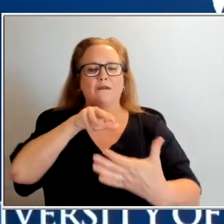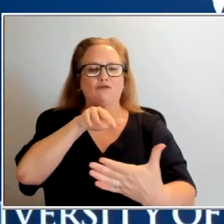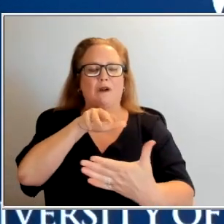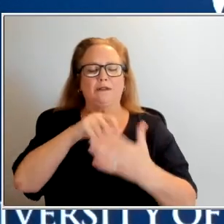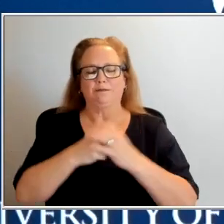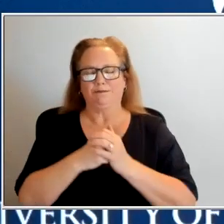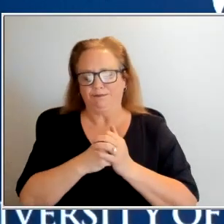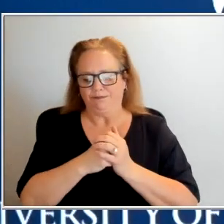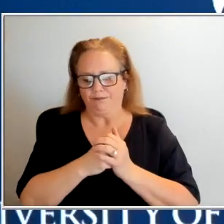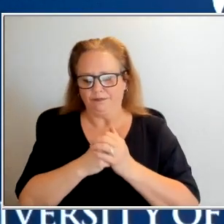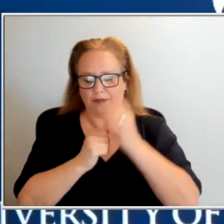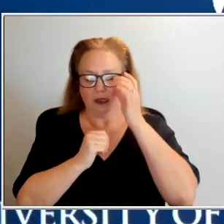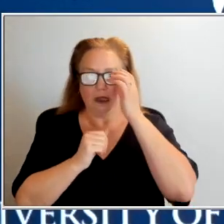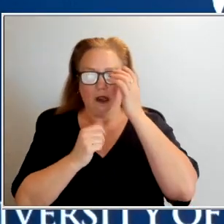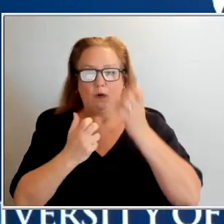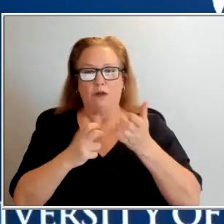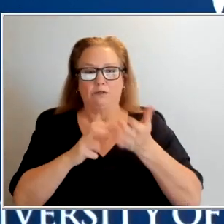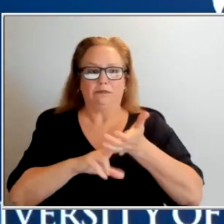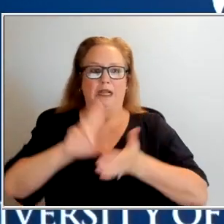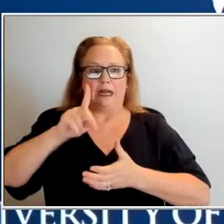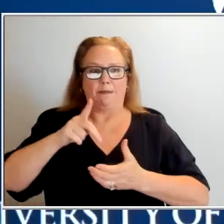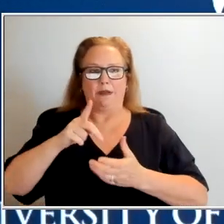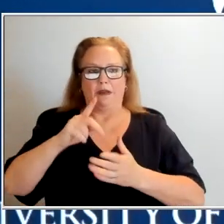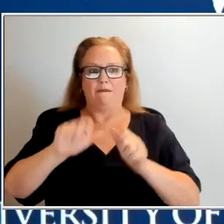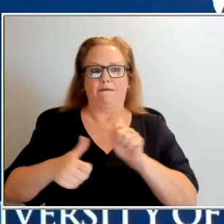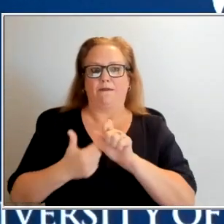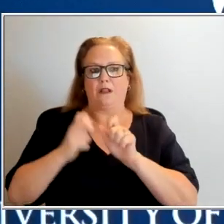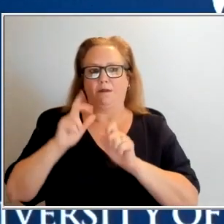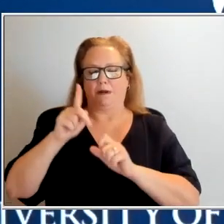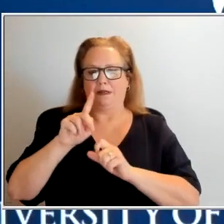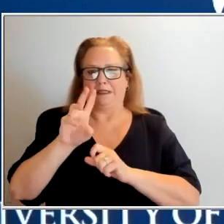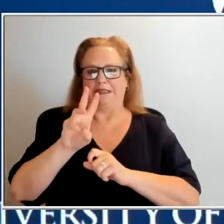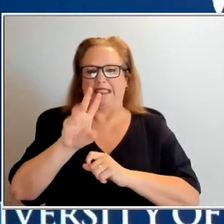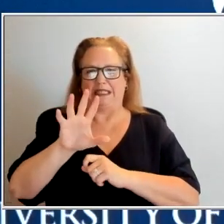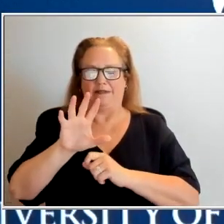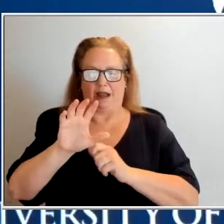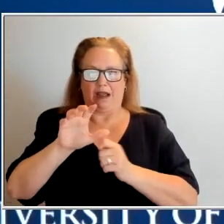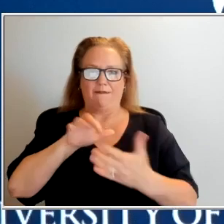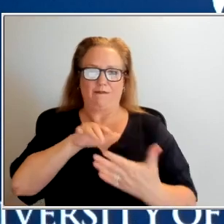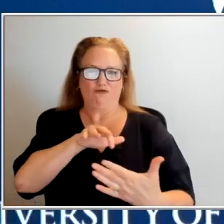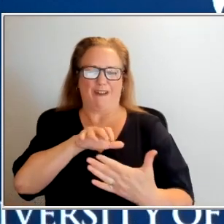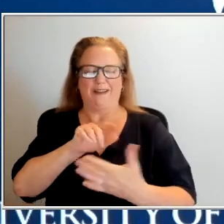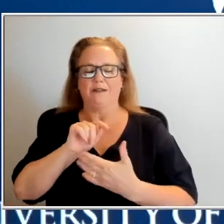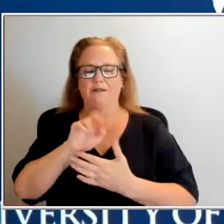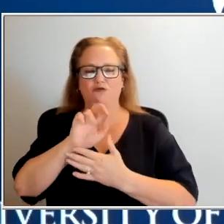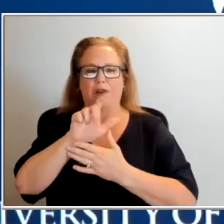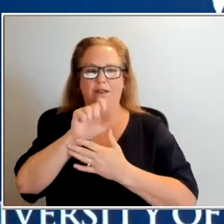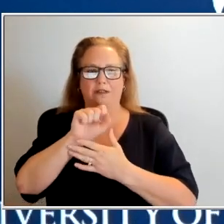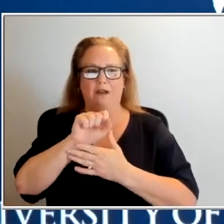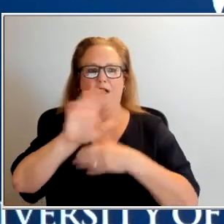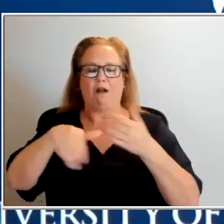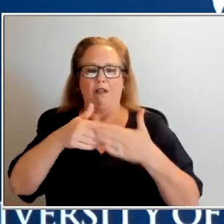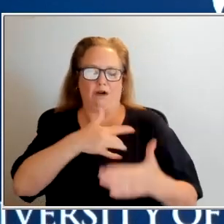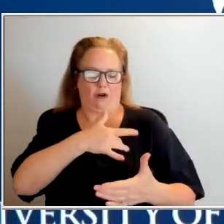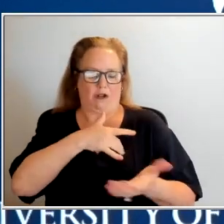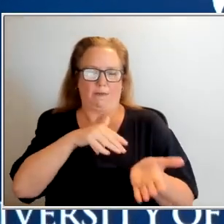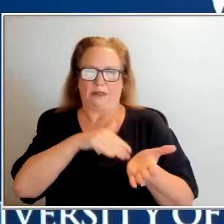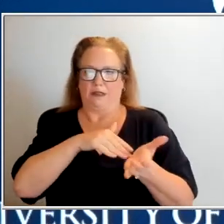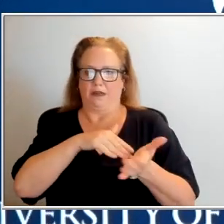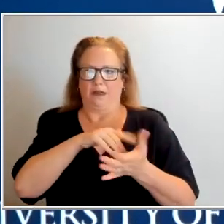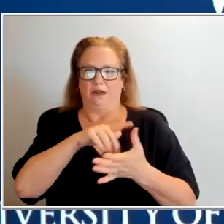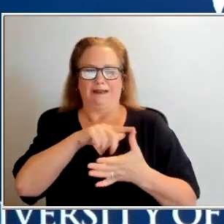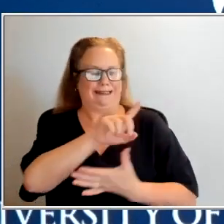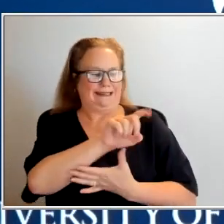currently enrolling in or in follow-up in about 65 trials in our department, all in cardiovascular medicine, ranging from device trials